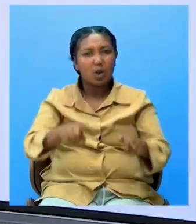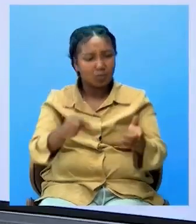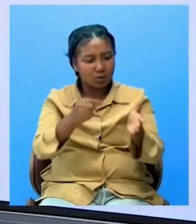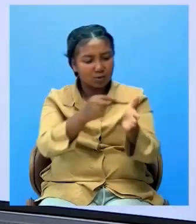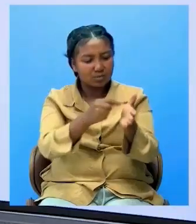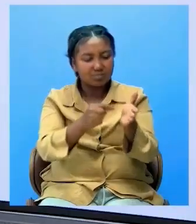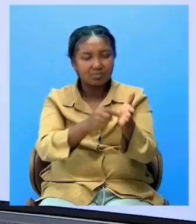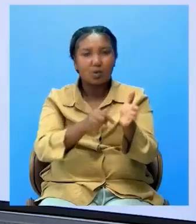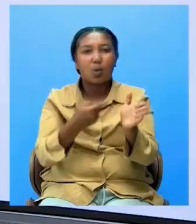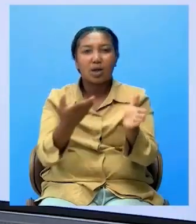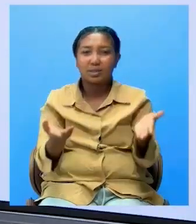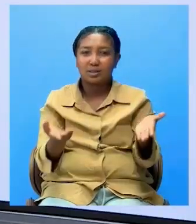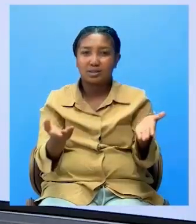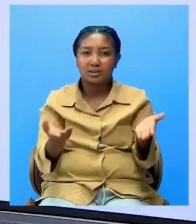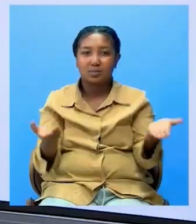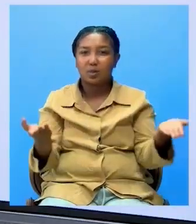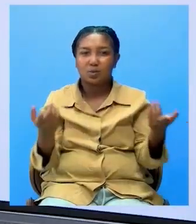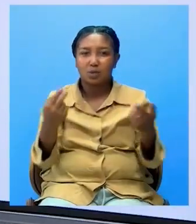semicolon?